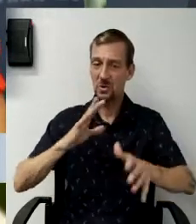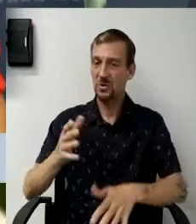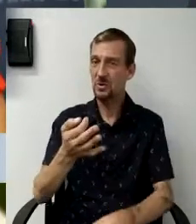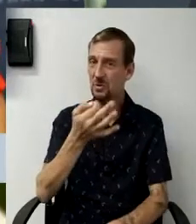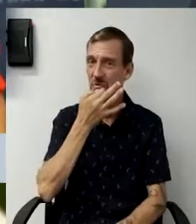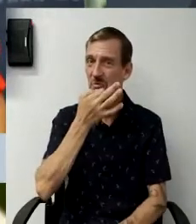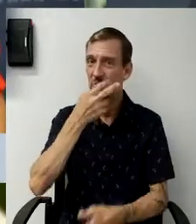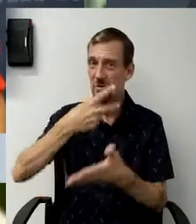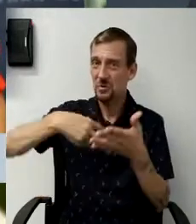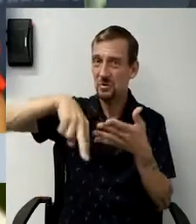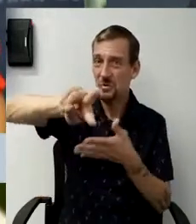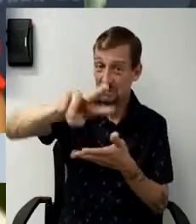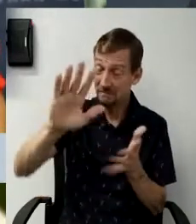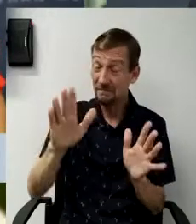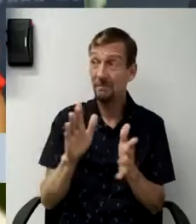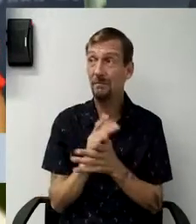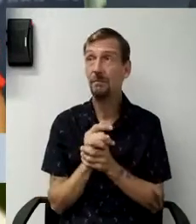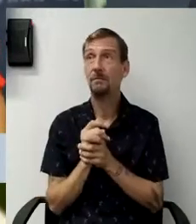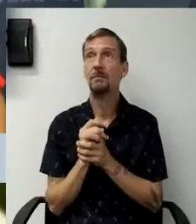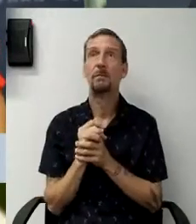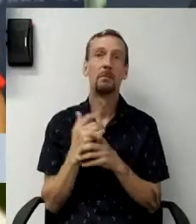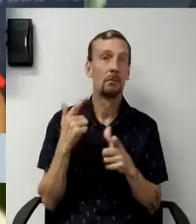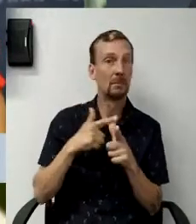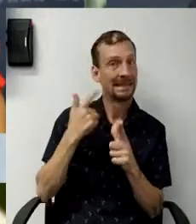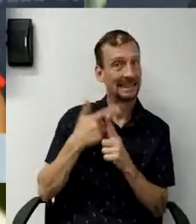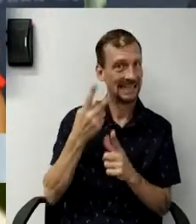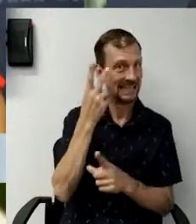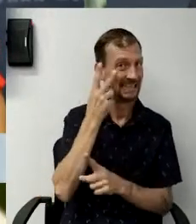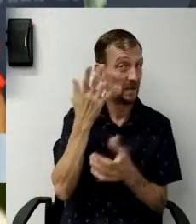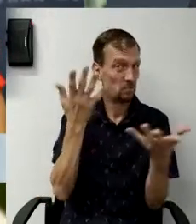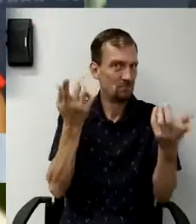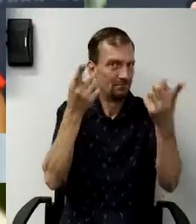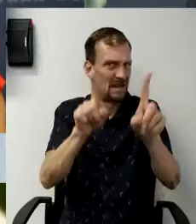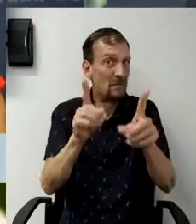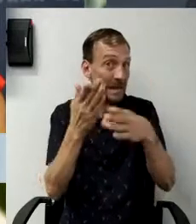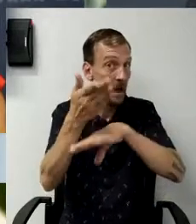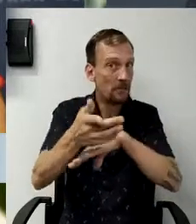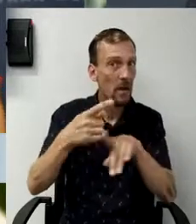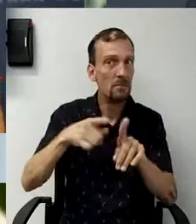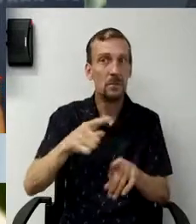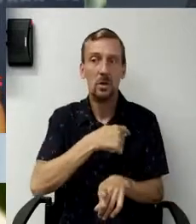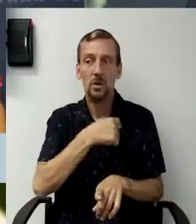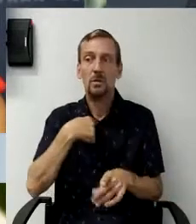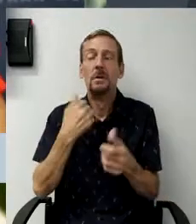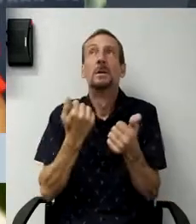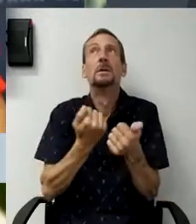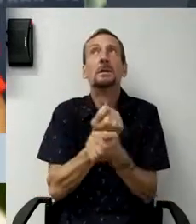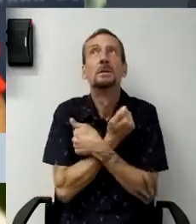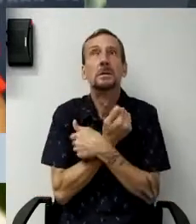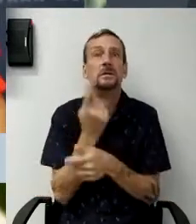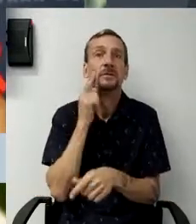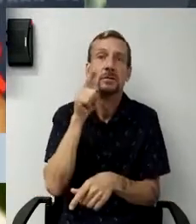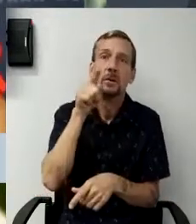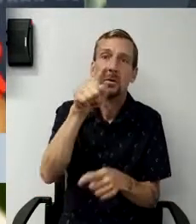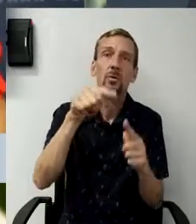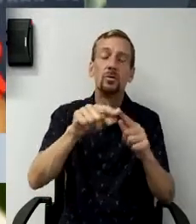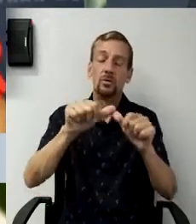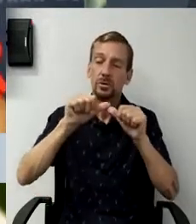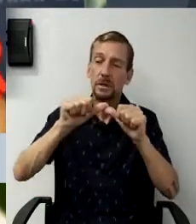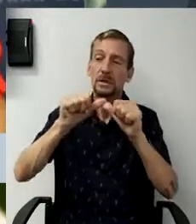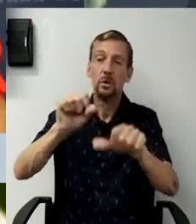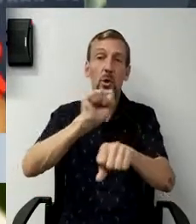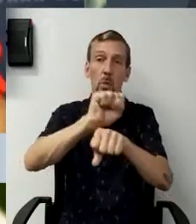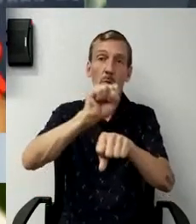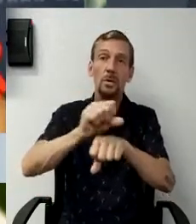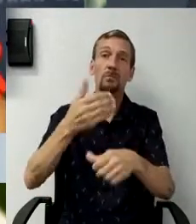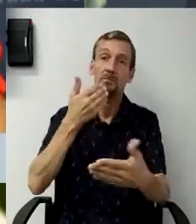couple weeks, and then we'll see what happens after that. We'd love people to continue to exercise,